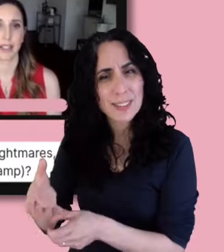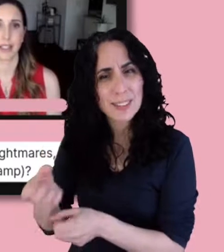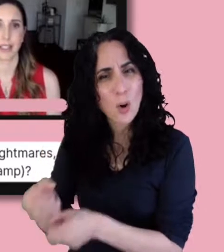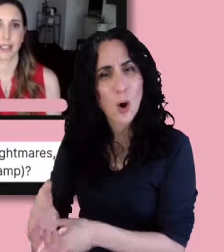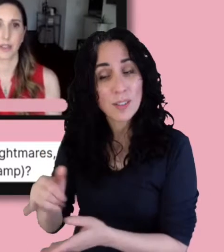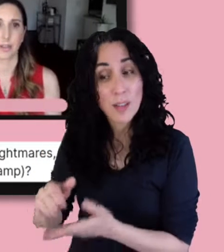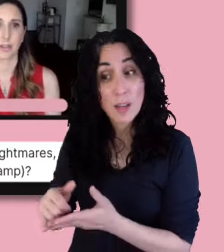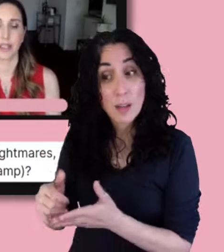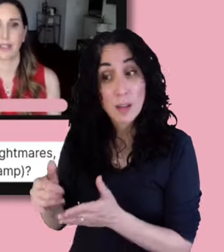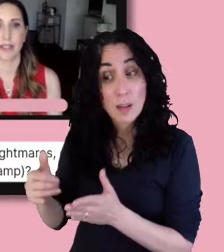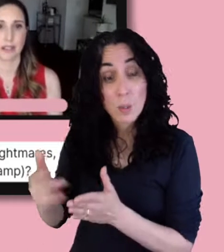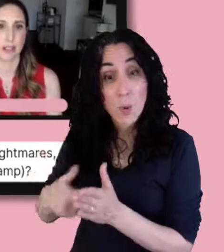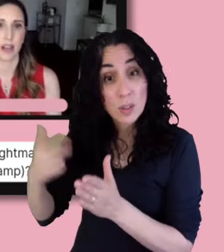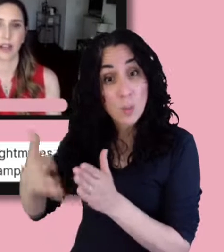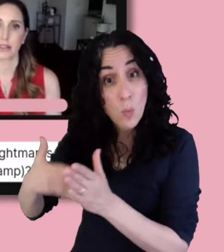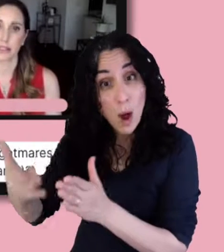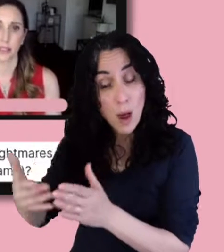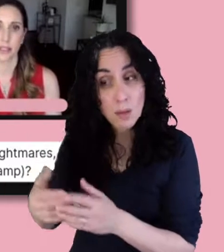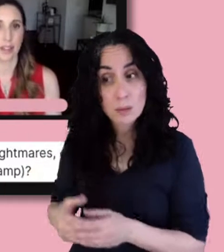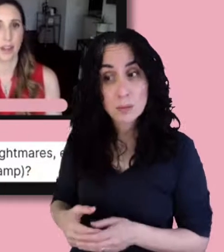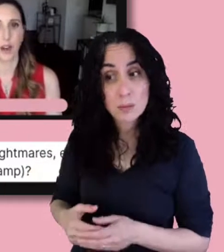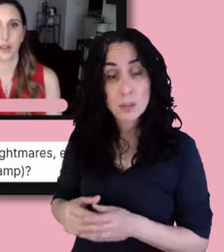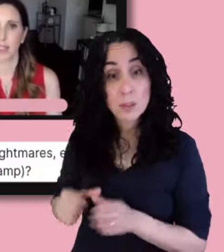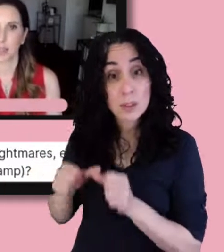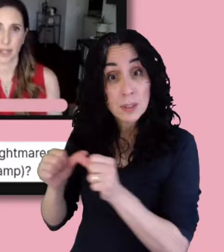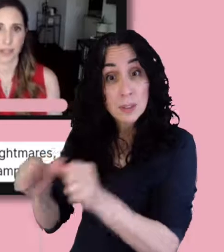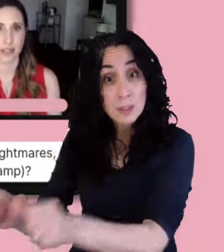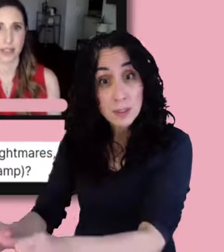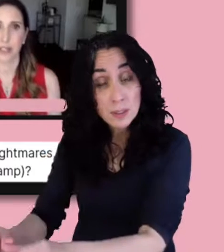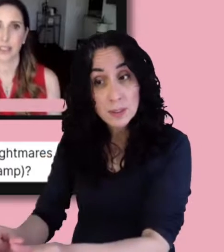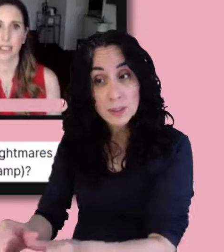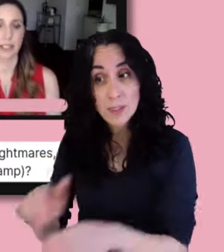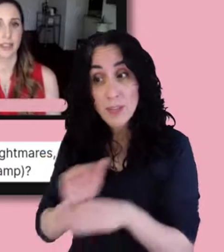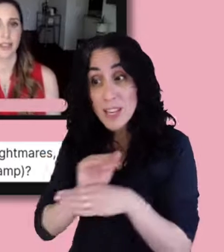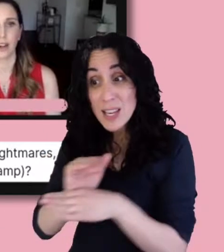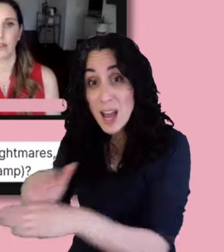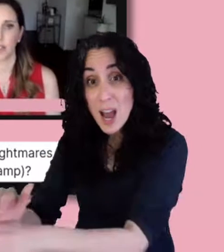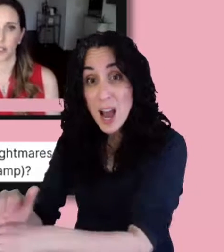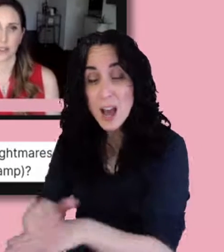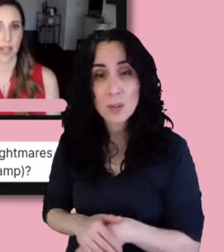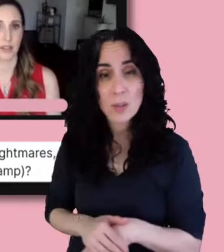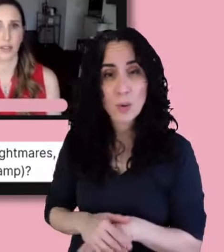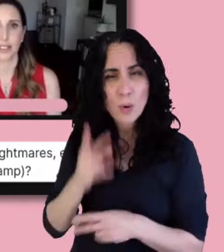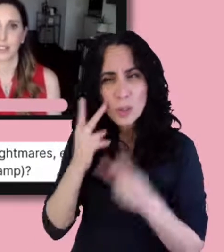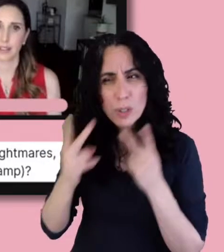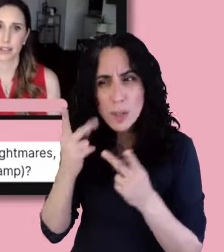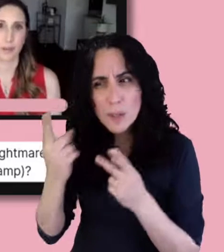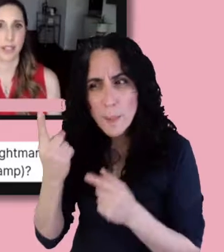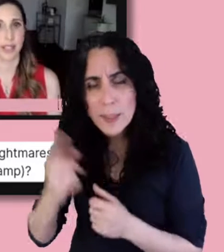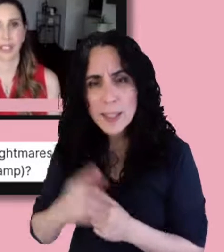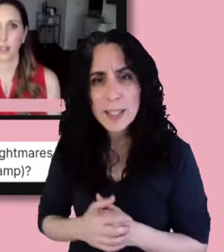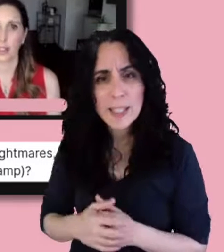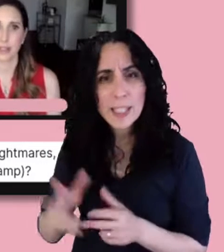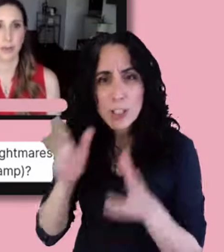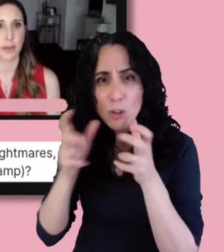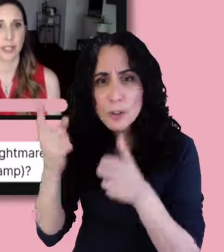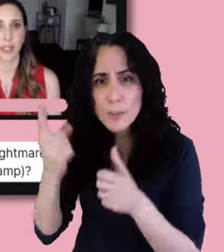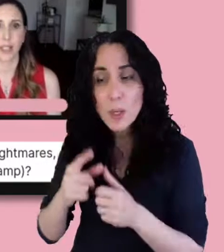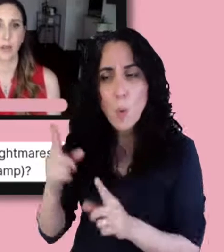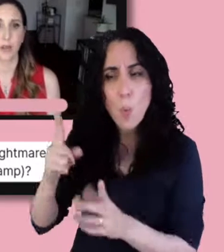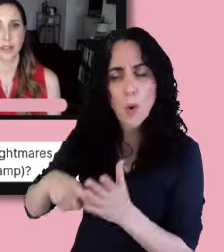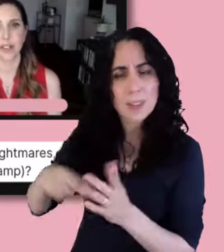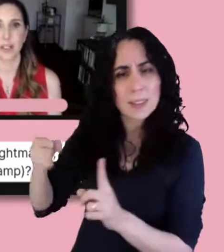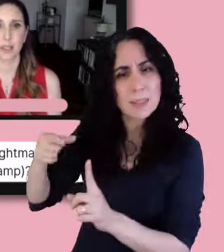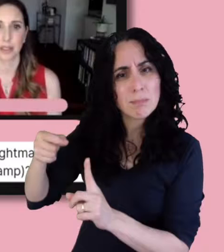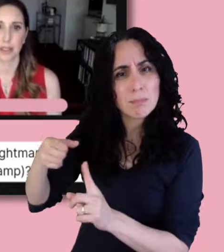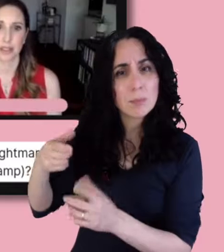Is it intermittent? Is it constant? Are the nightmares daily? Are they just after seeing something, hearing something? What